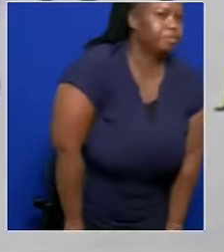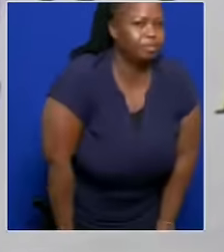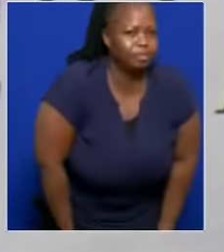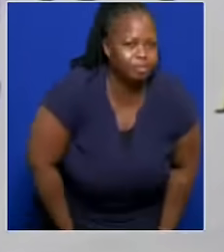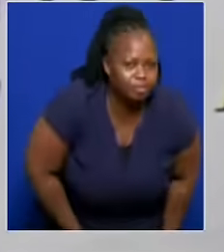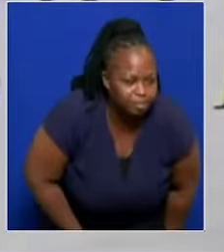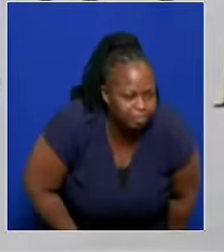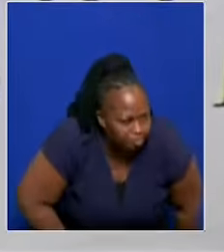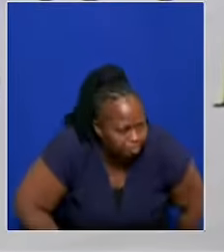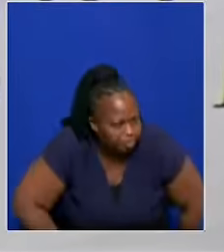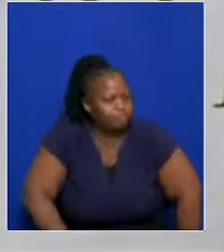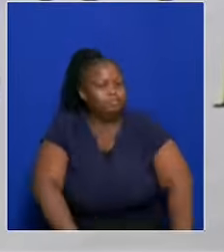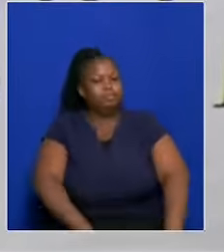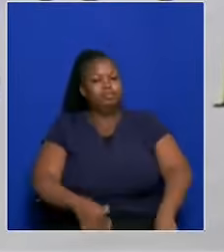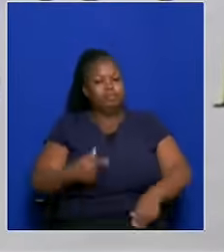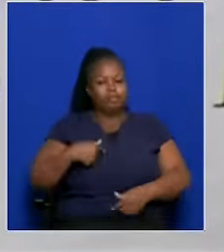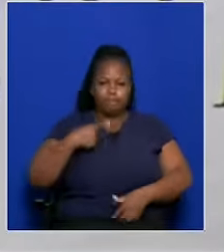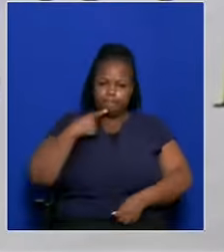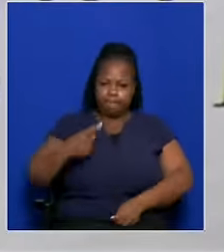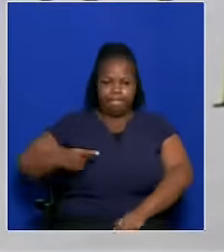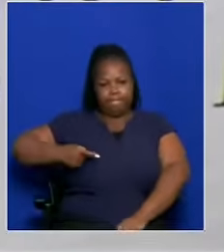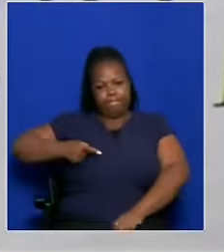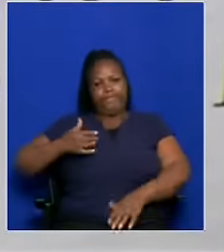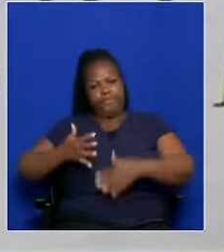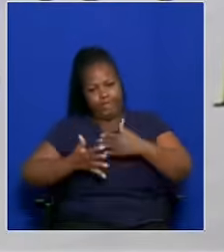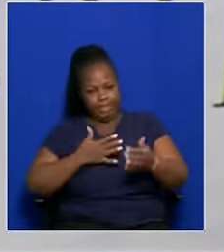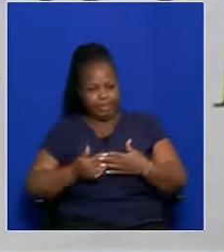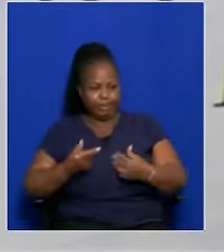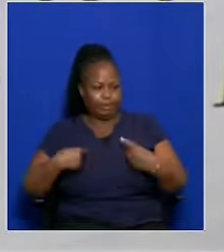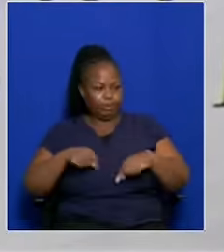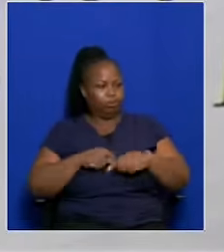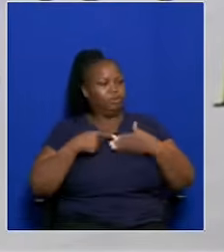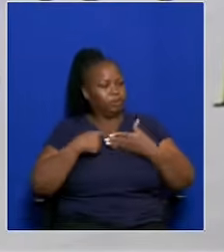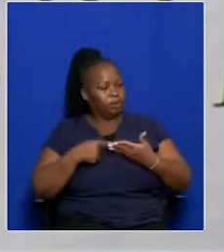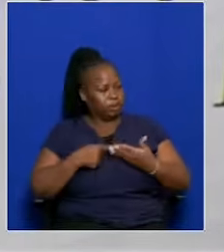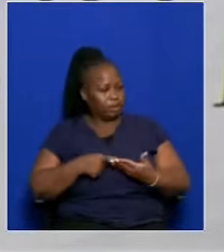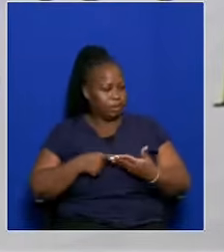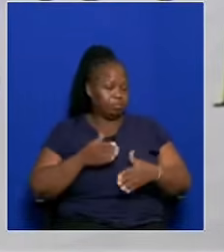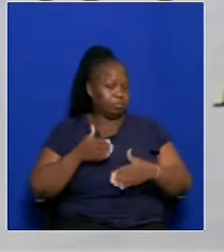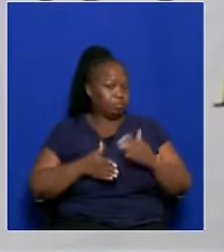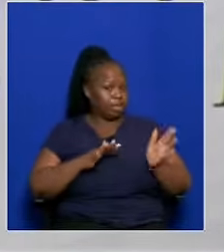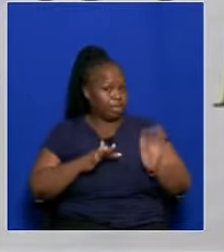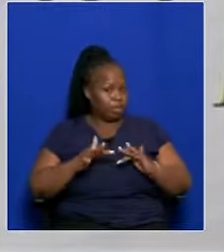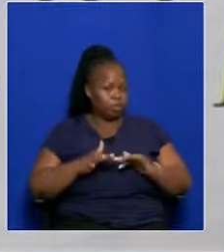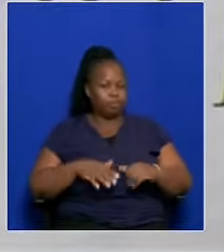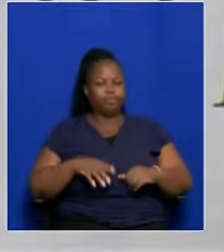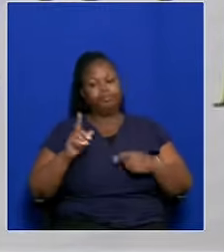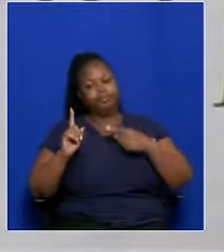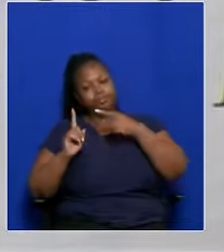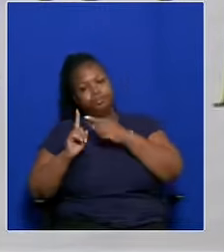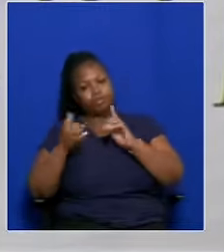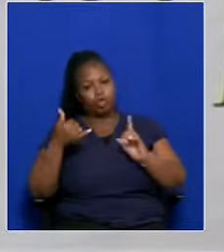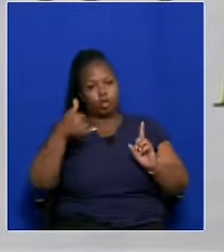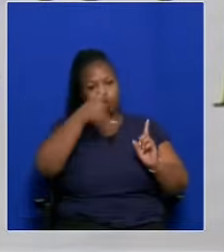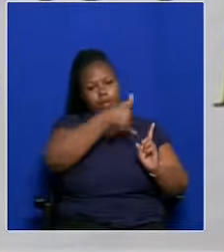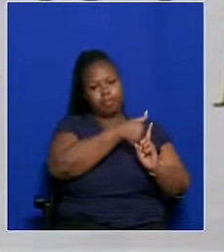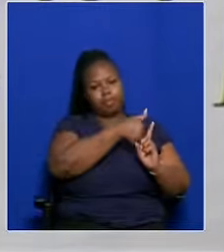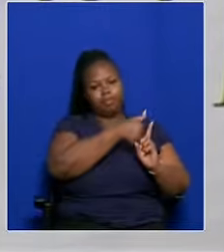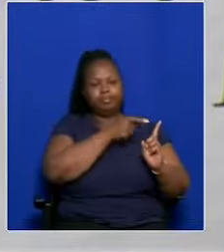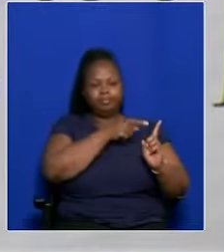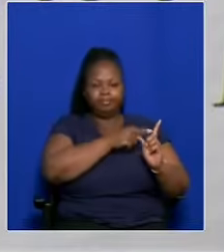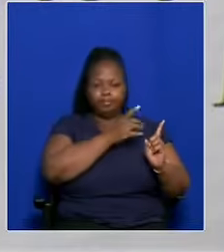whatever we discussed, it ended by Mukosi phoning him and him indicating to Mukosi